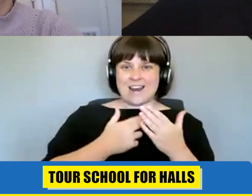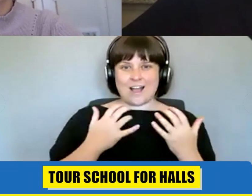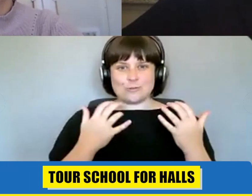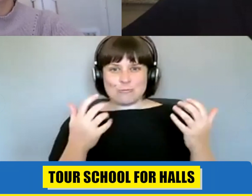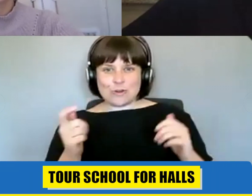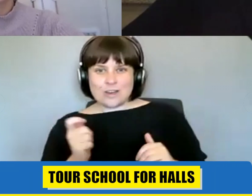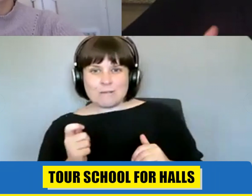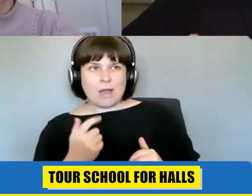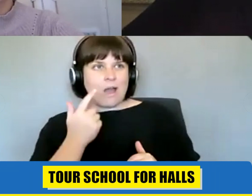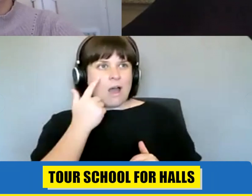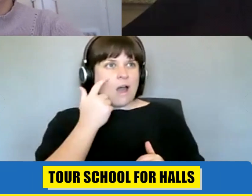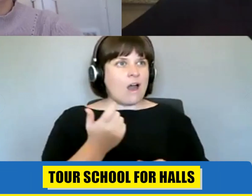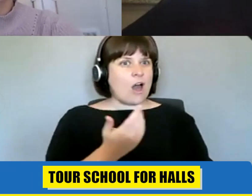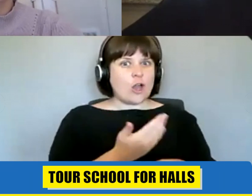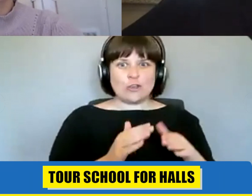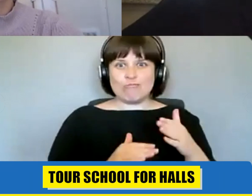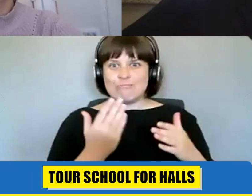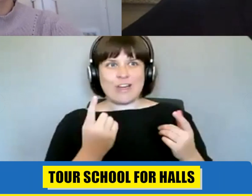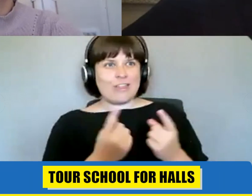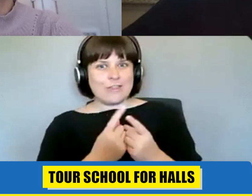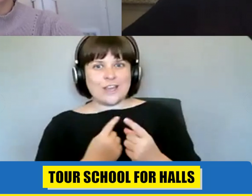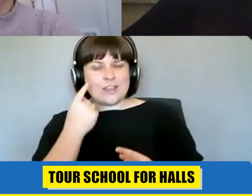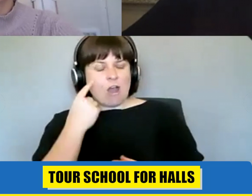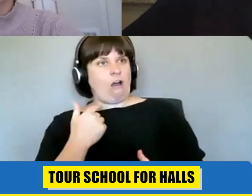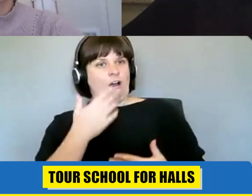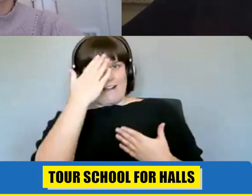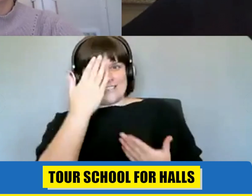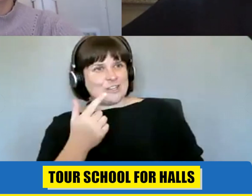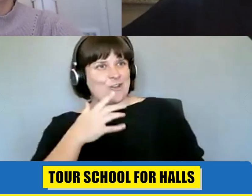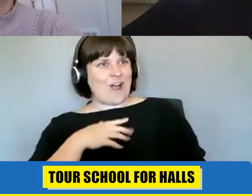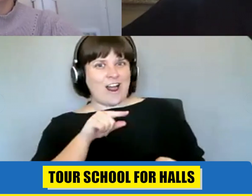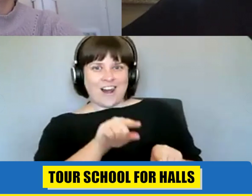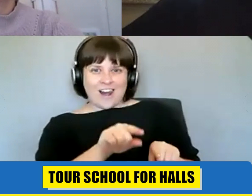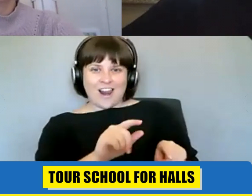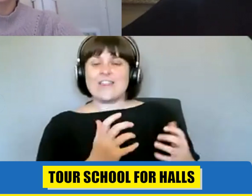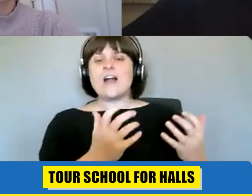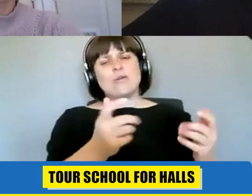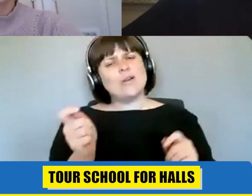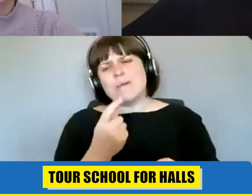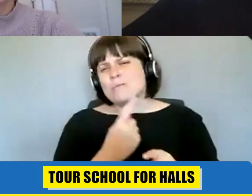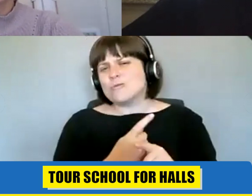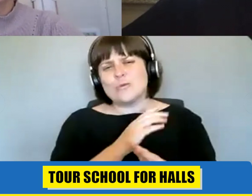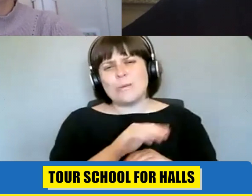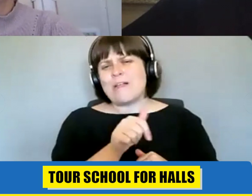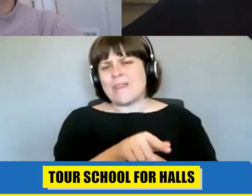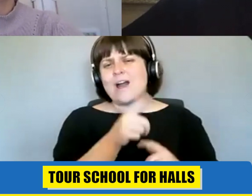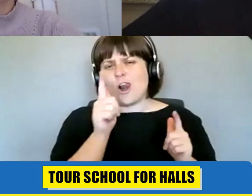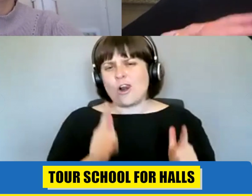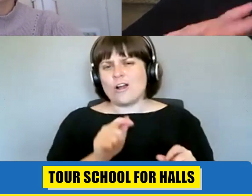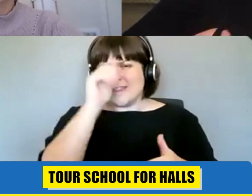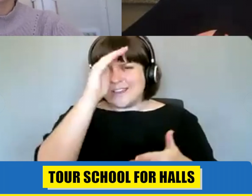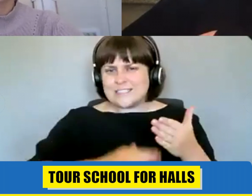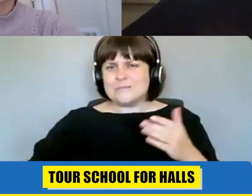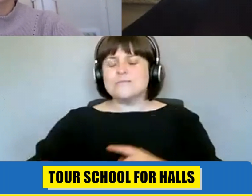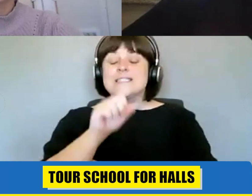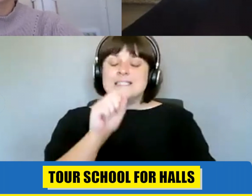new things that you didn't know you were going to like. And that's one of the things that audience members talk about their experiences. Yes,